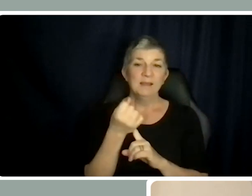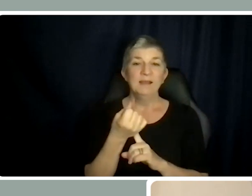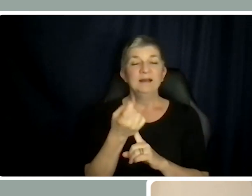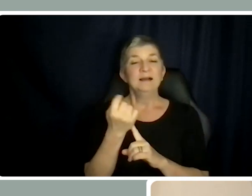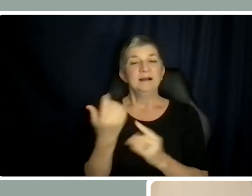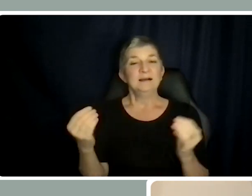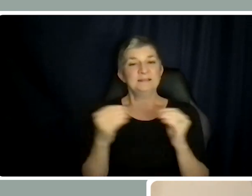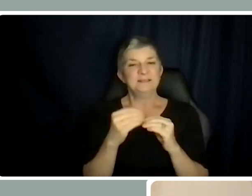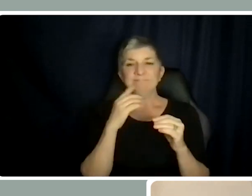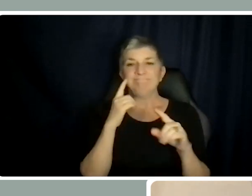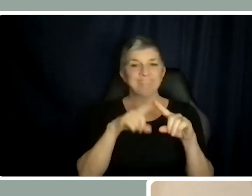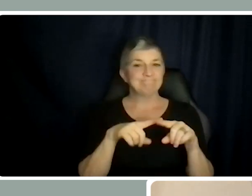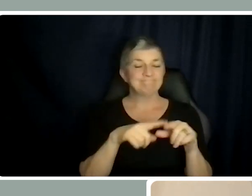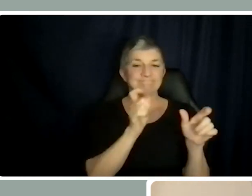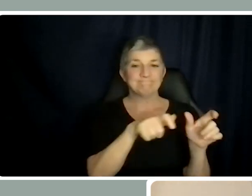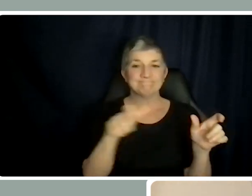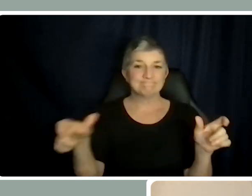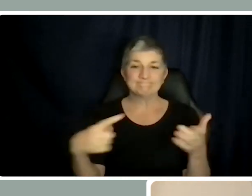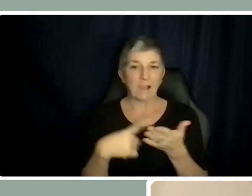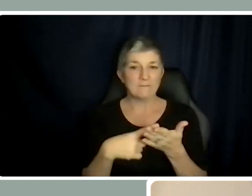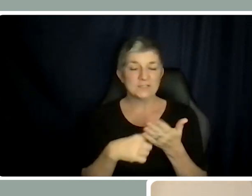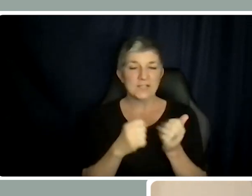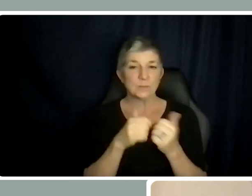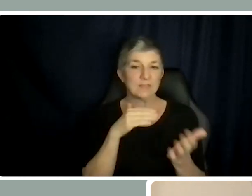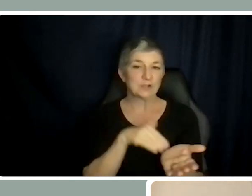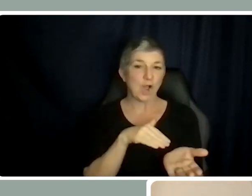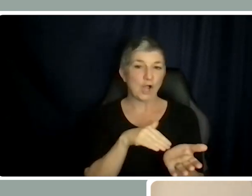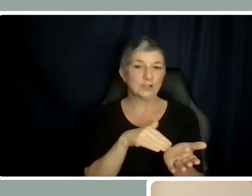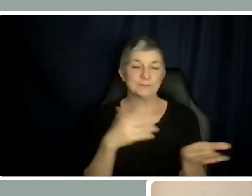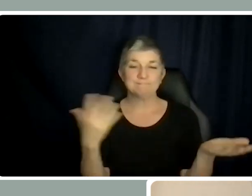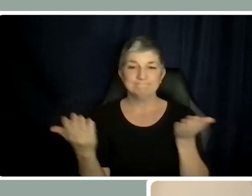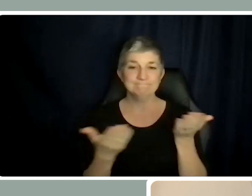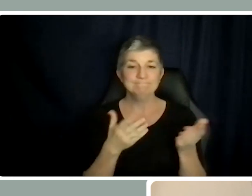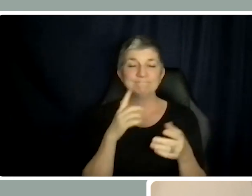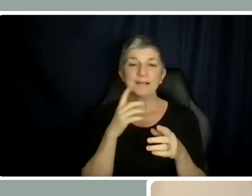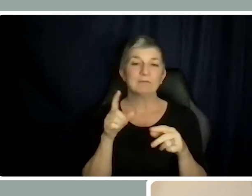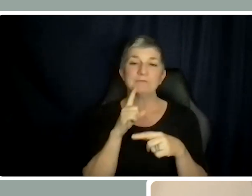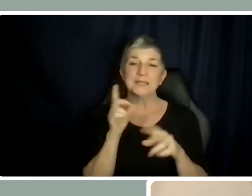more of an individualized discussion and could go sometimes both ways.